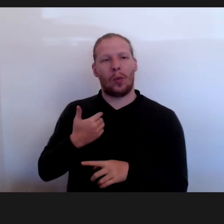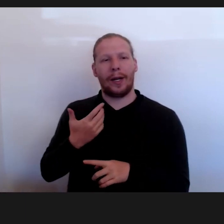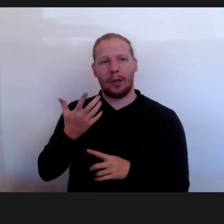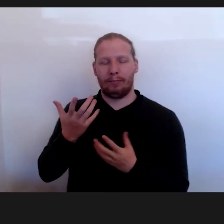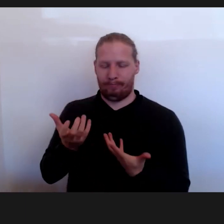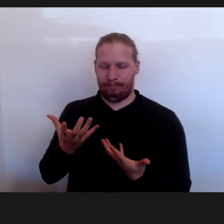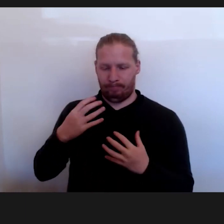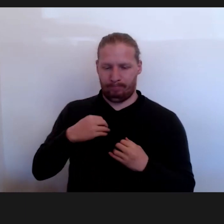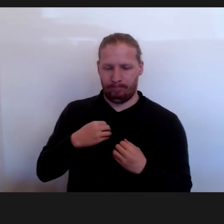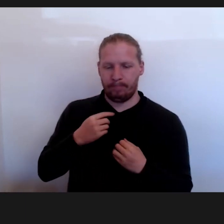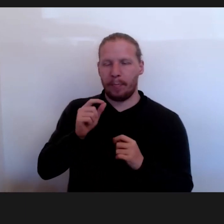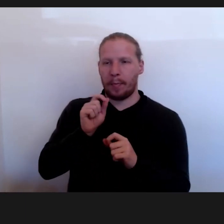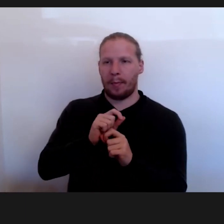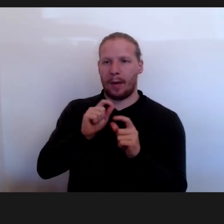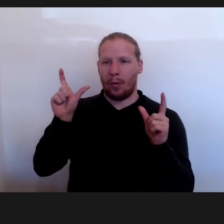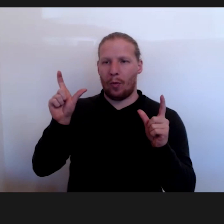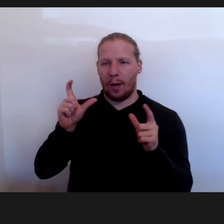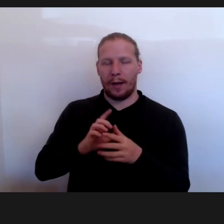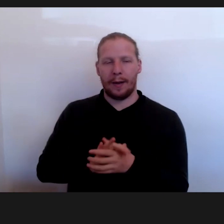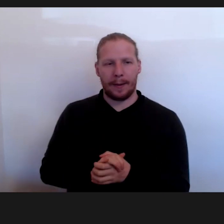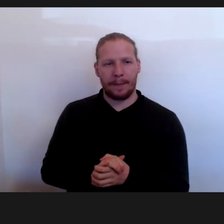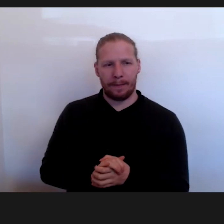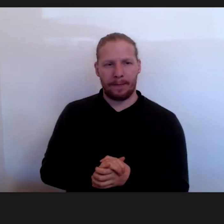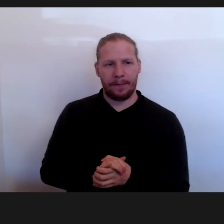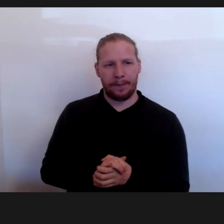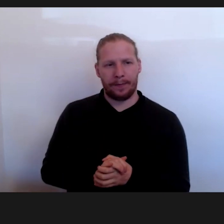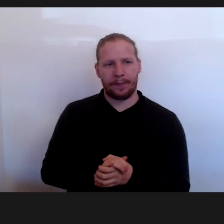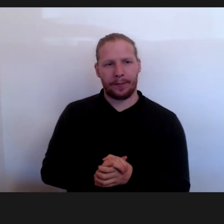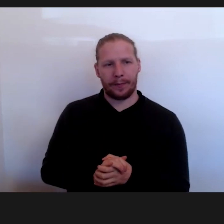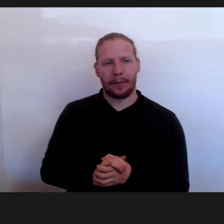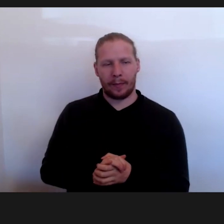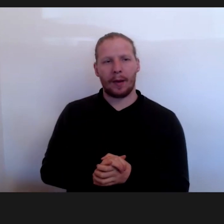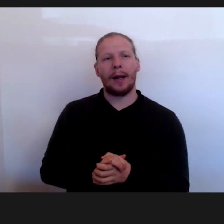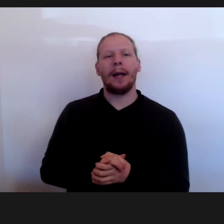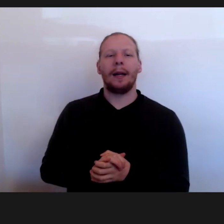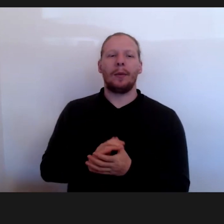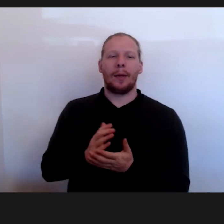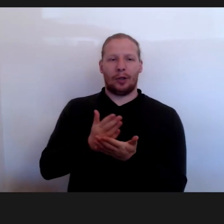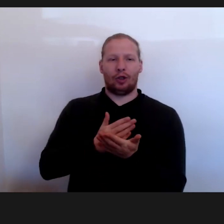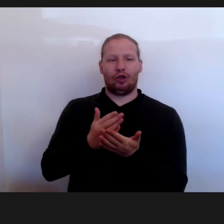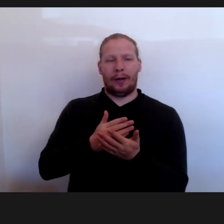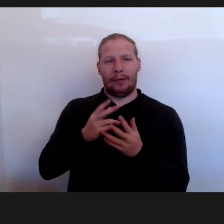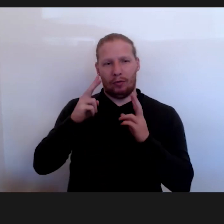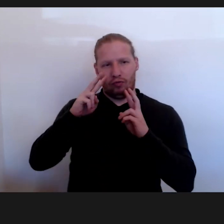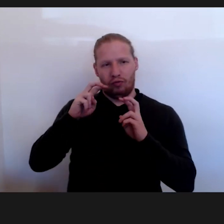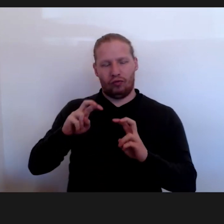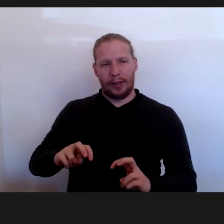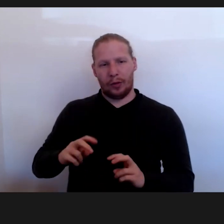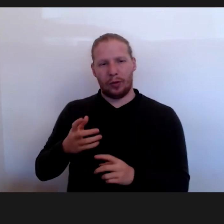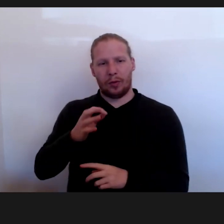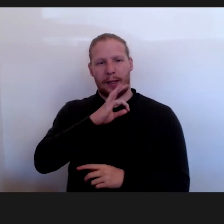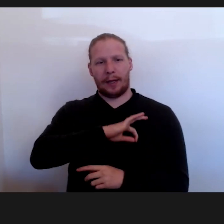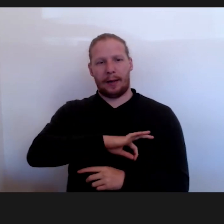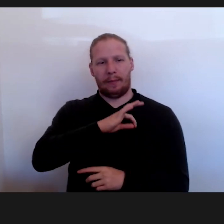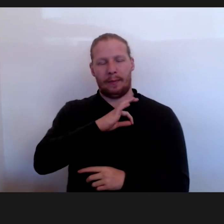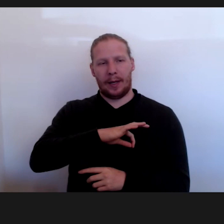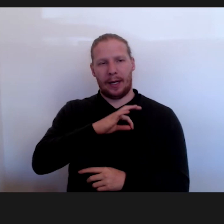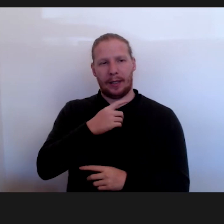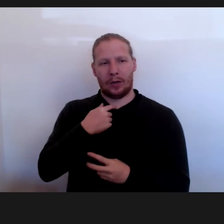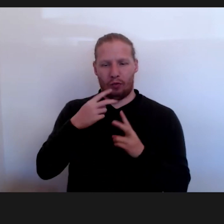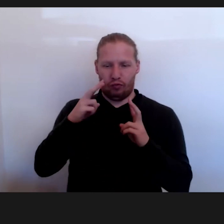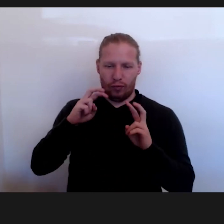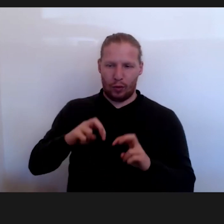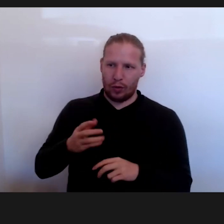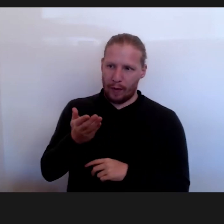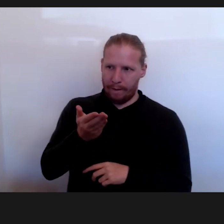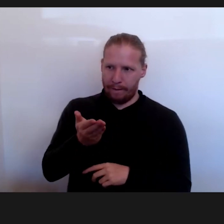those. And then obviously sharing some of the findings and then the benefits, what these research are going to benefit to